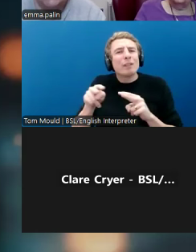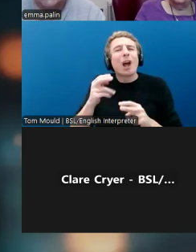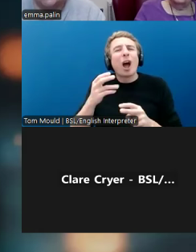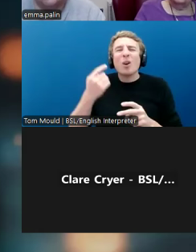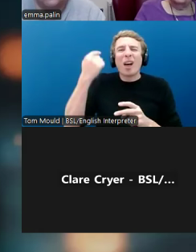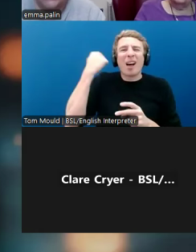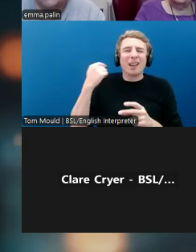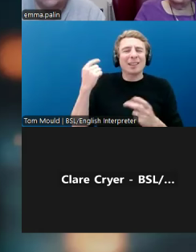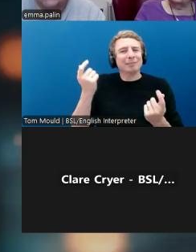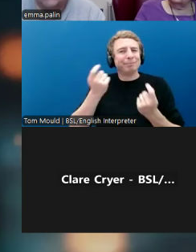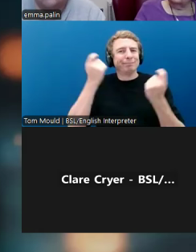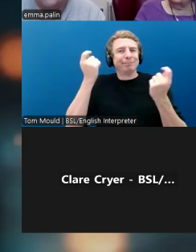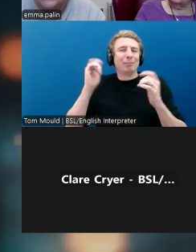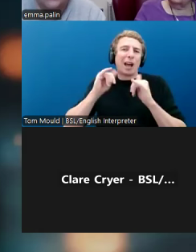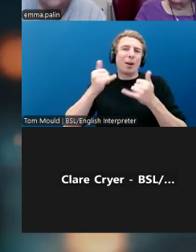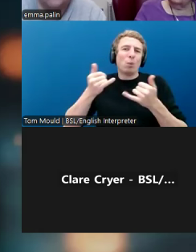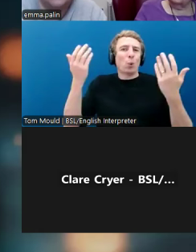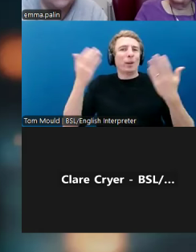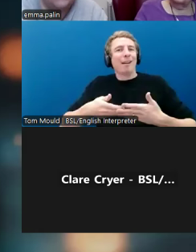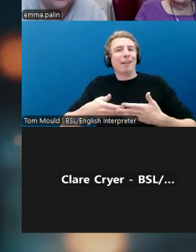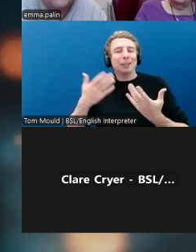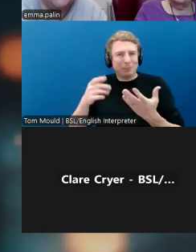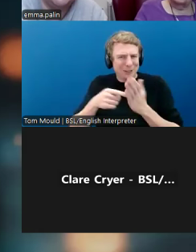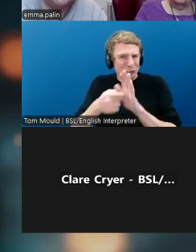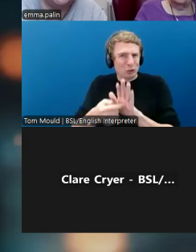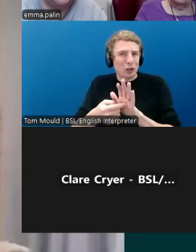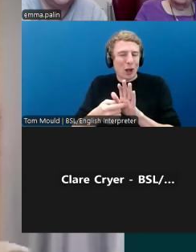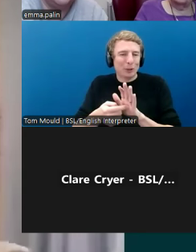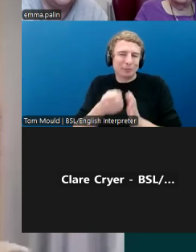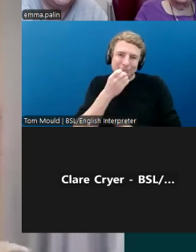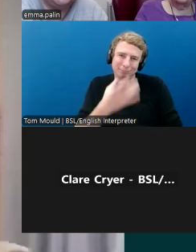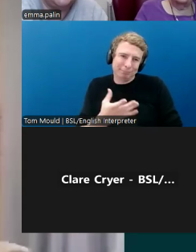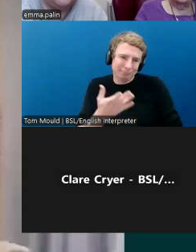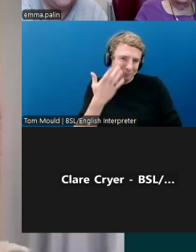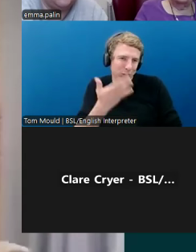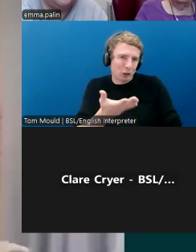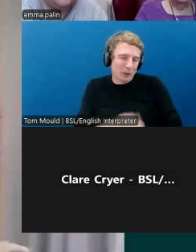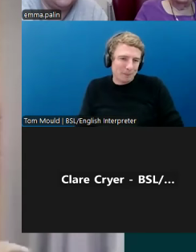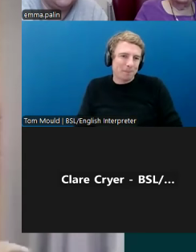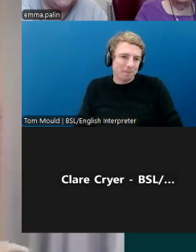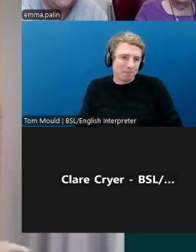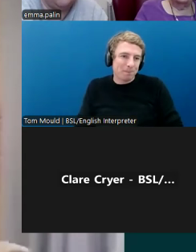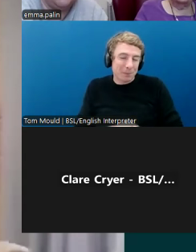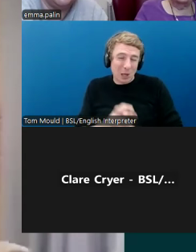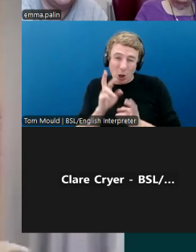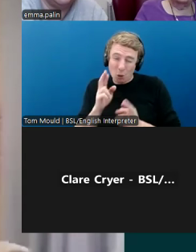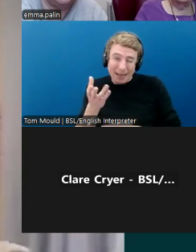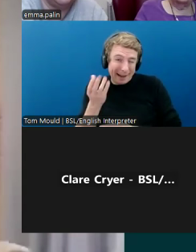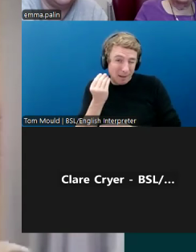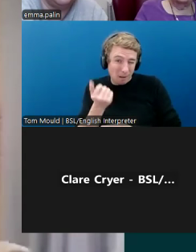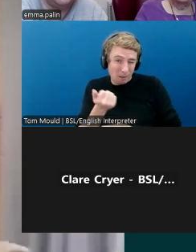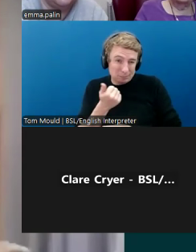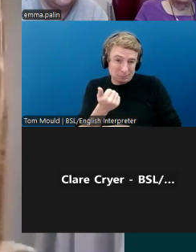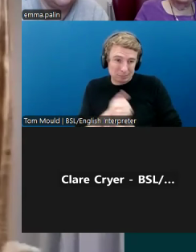So she says a lovely message to everybody that was nominated. Please let me know if you can hear it.